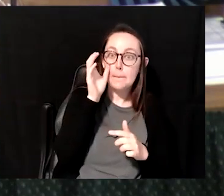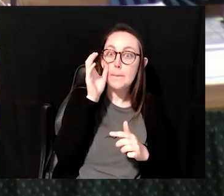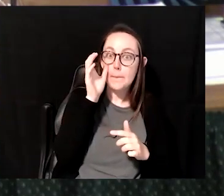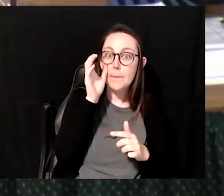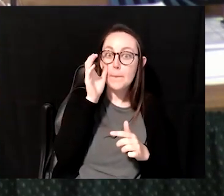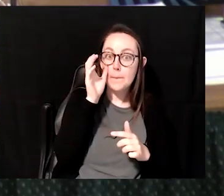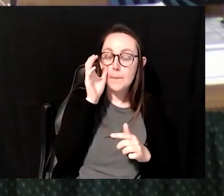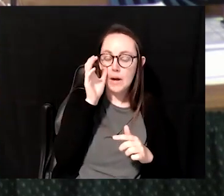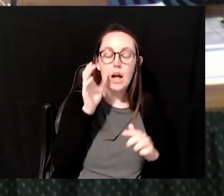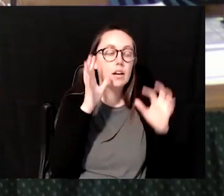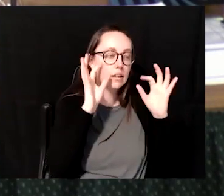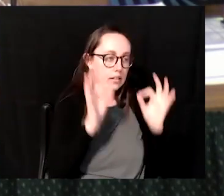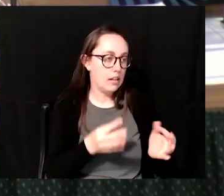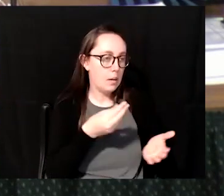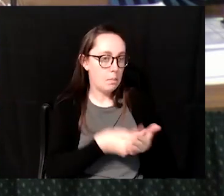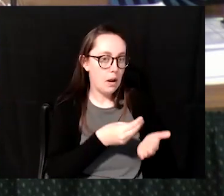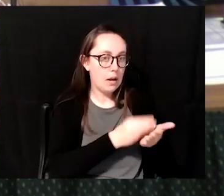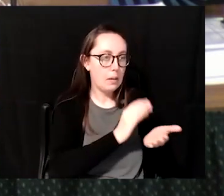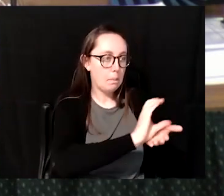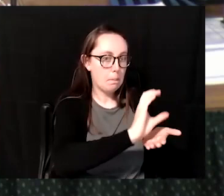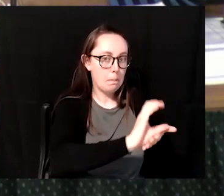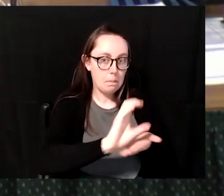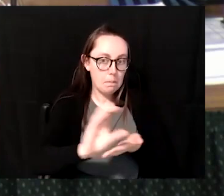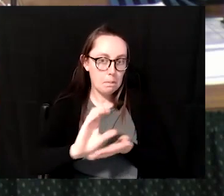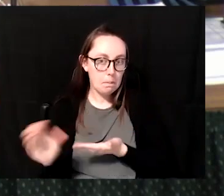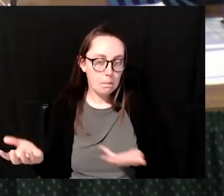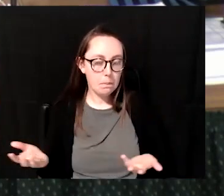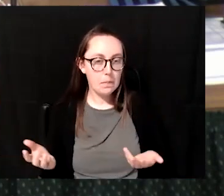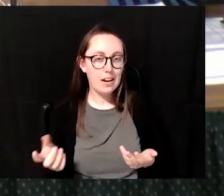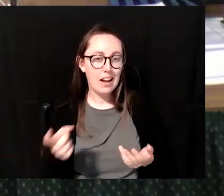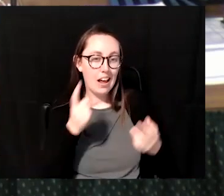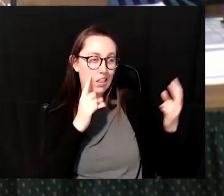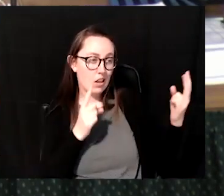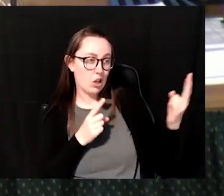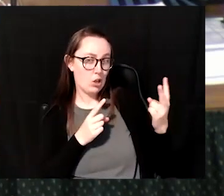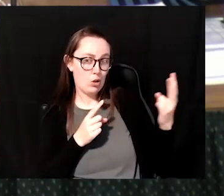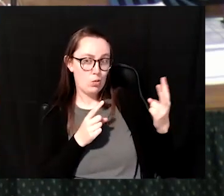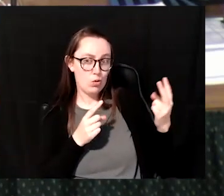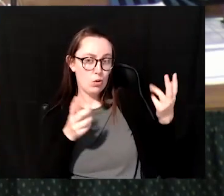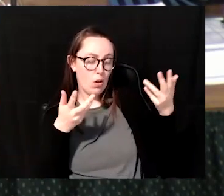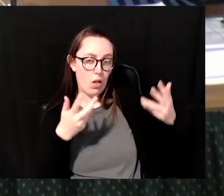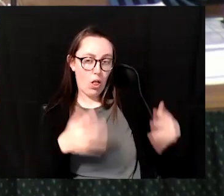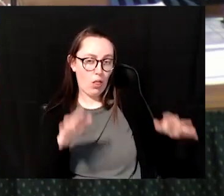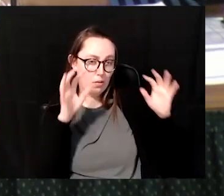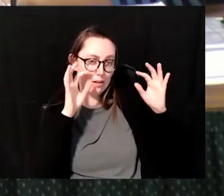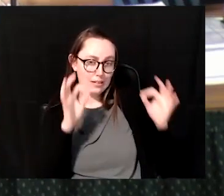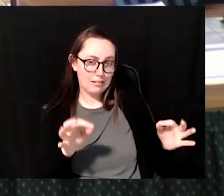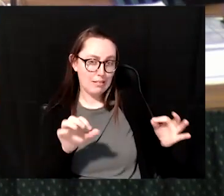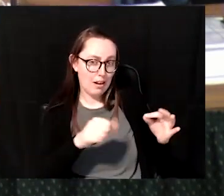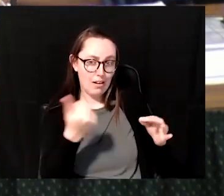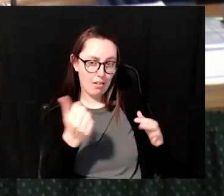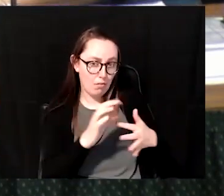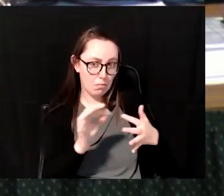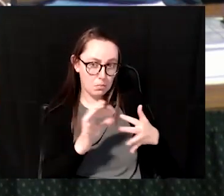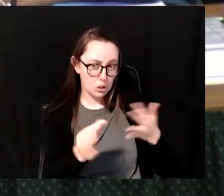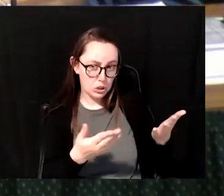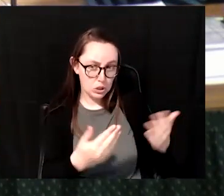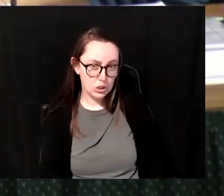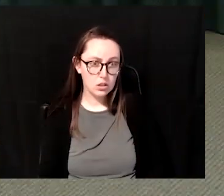and I think you guys have already decided on an alternate